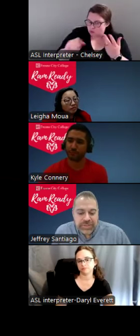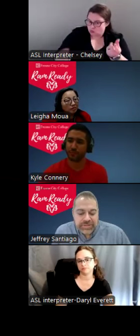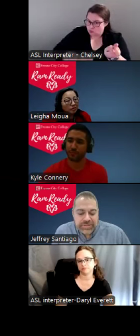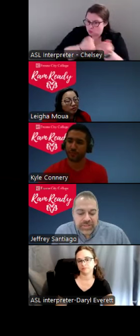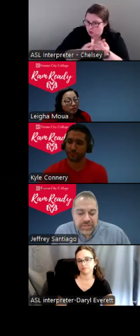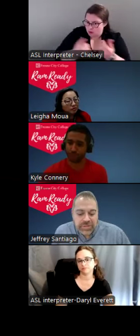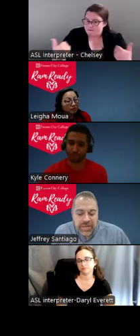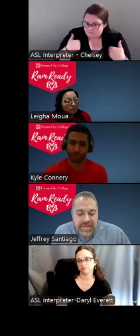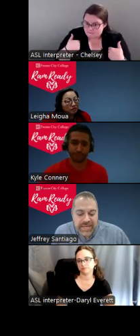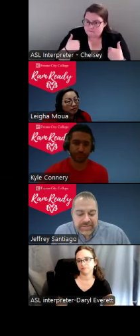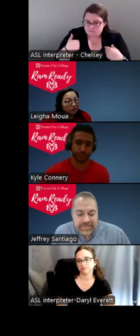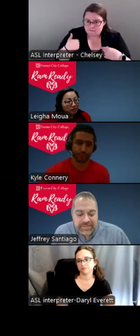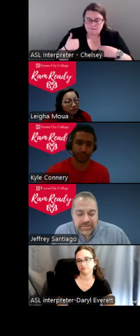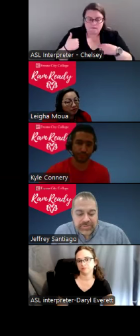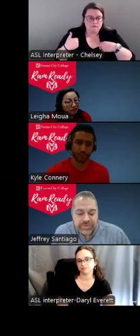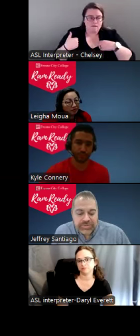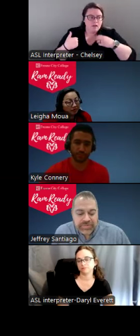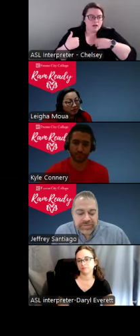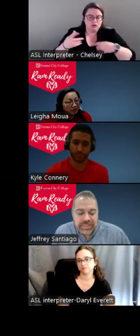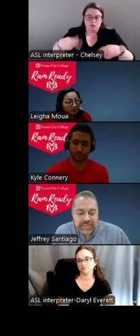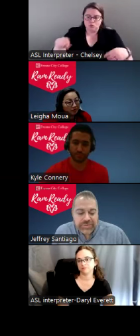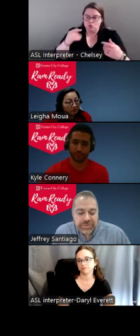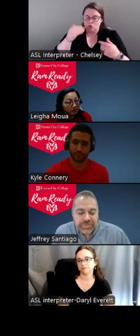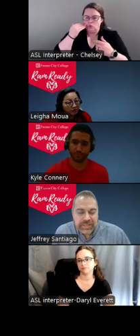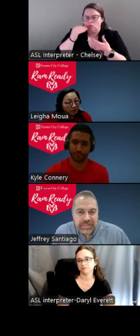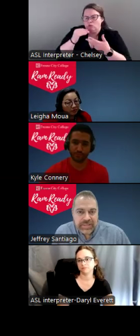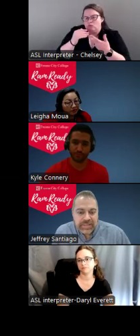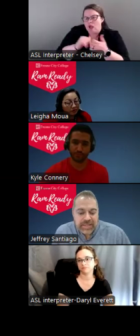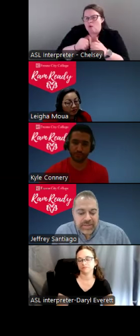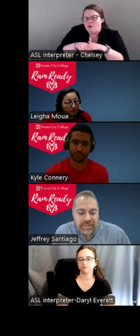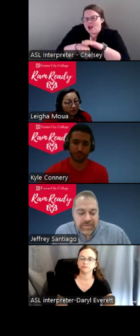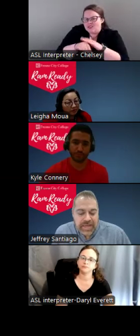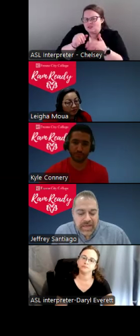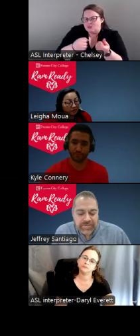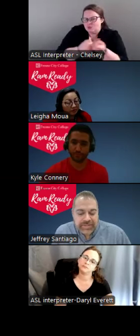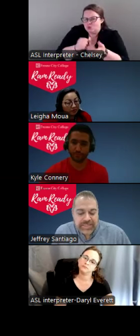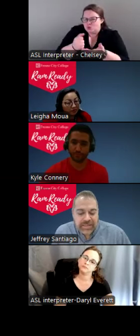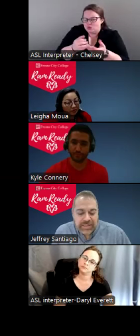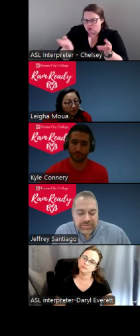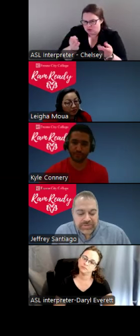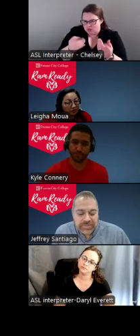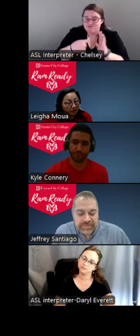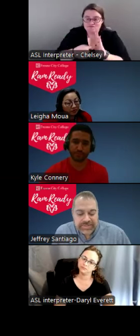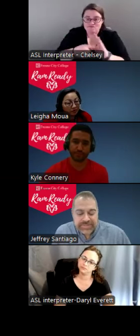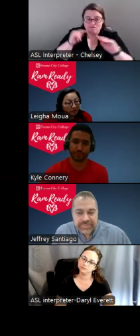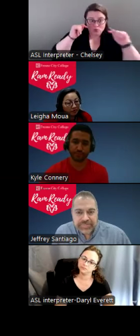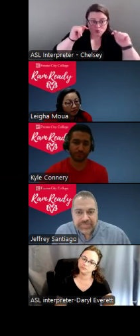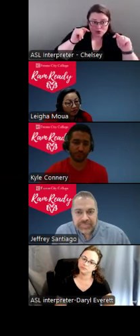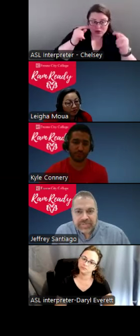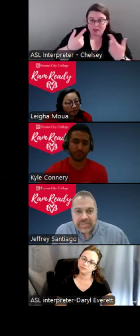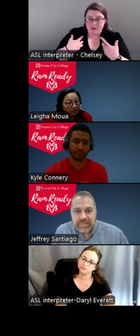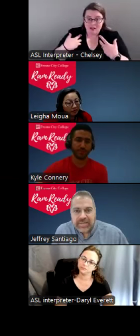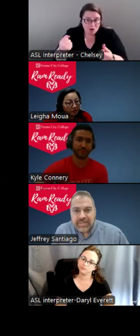basically, as students, you know how to access, support services like tutoring, health and psychological services.